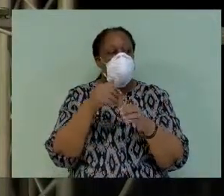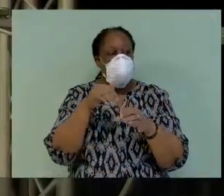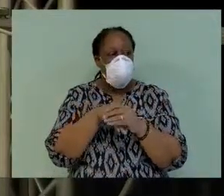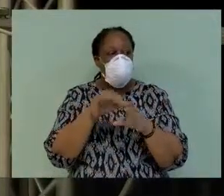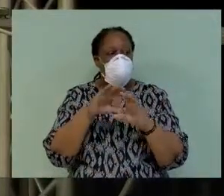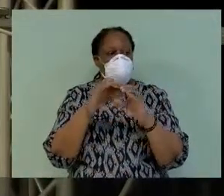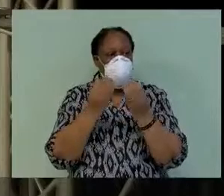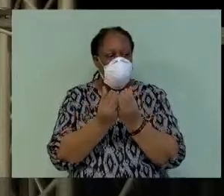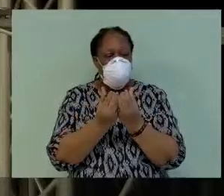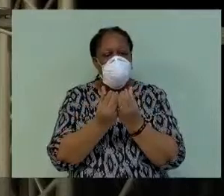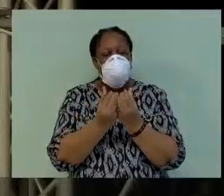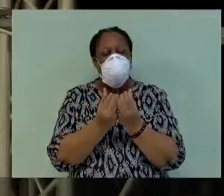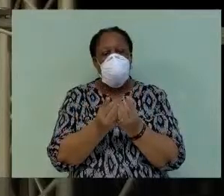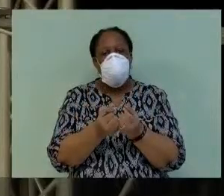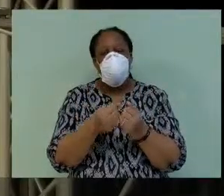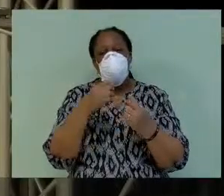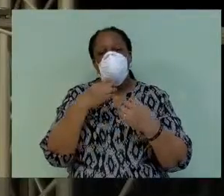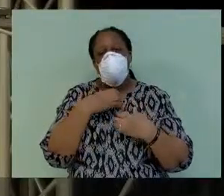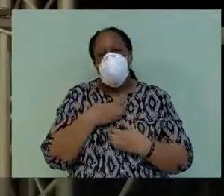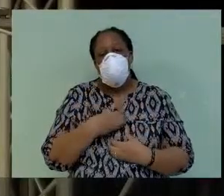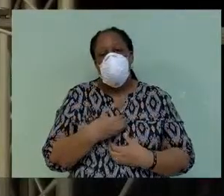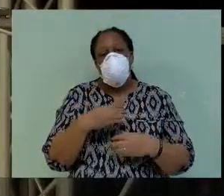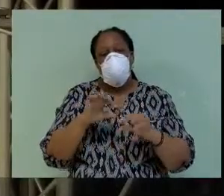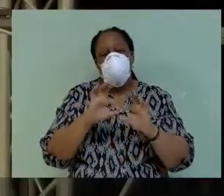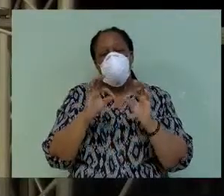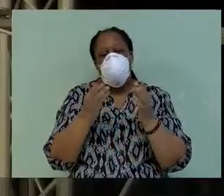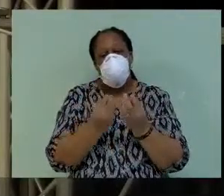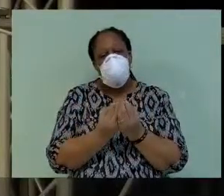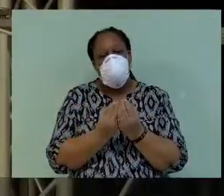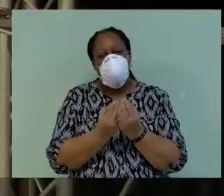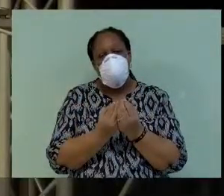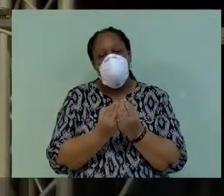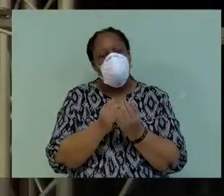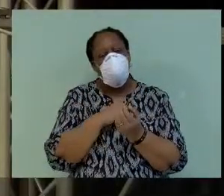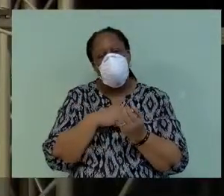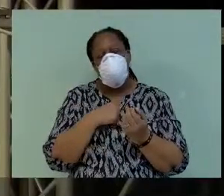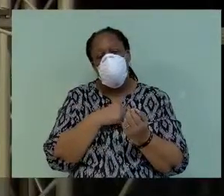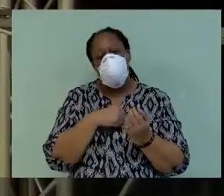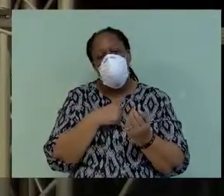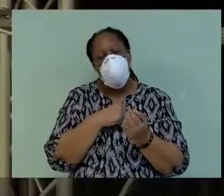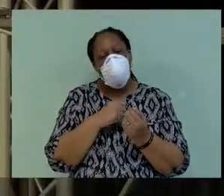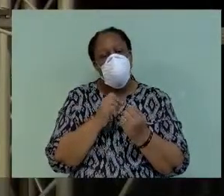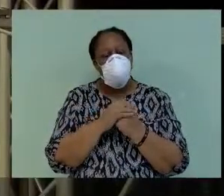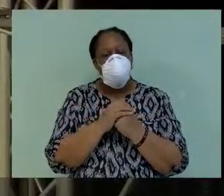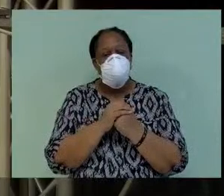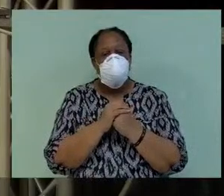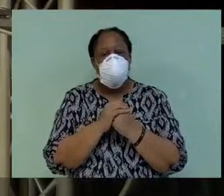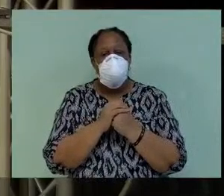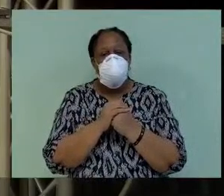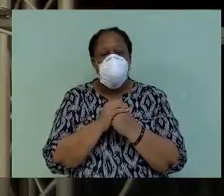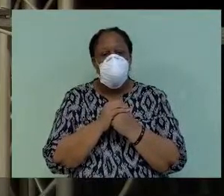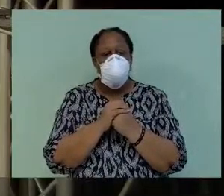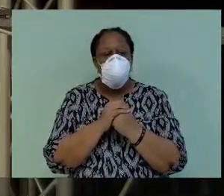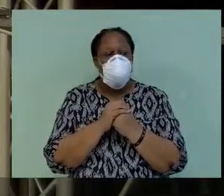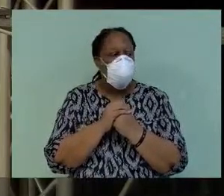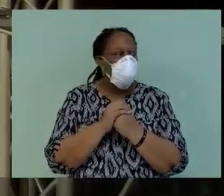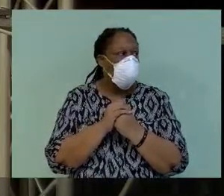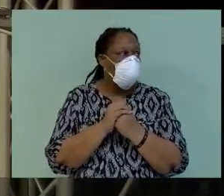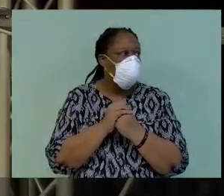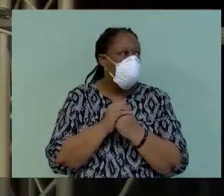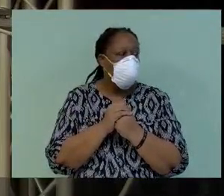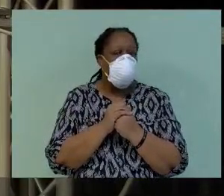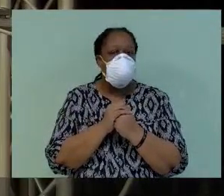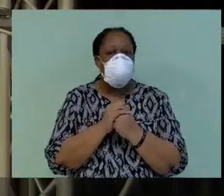we wish the family for the deceased citizen and daughter of the soil,